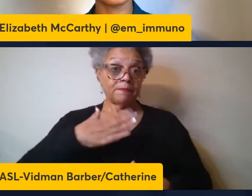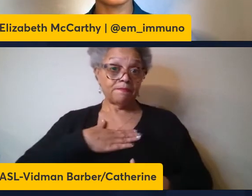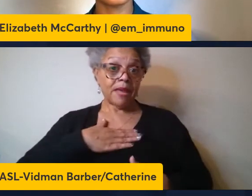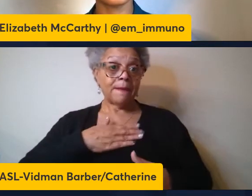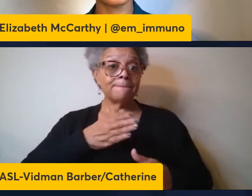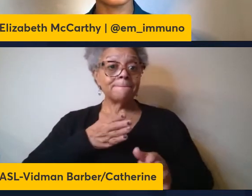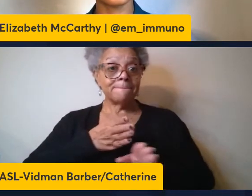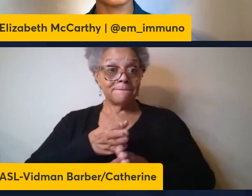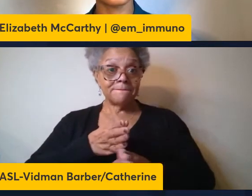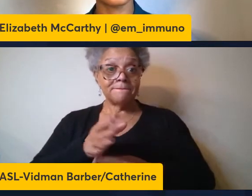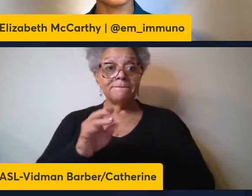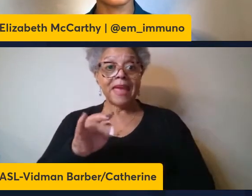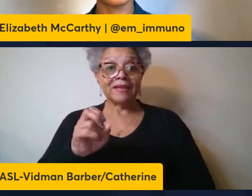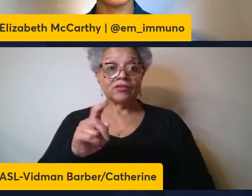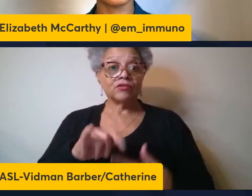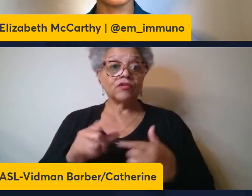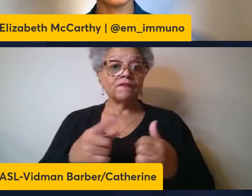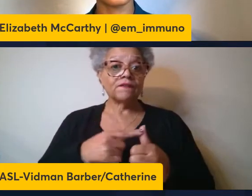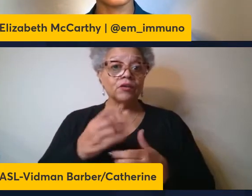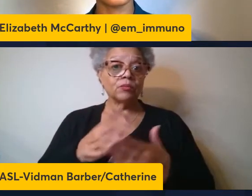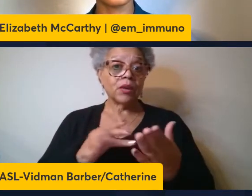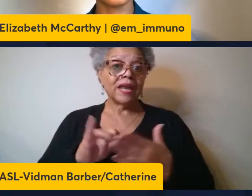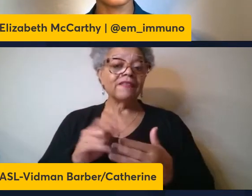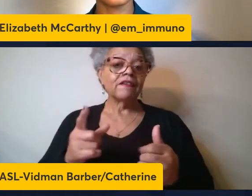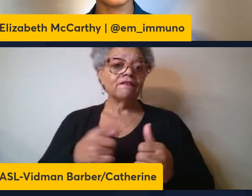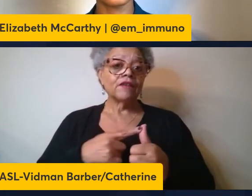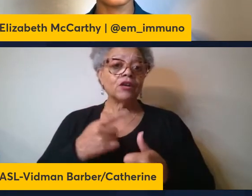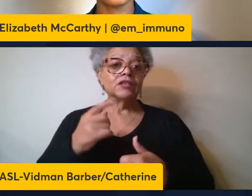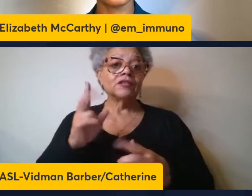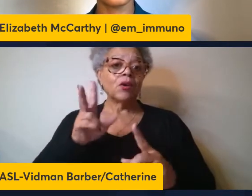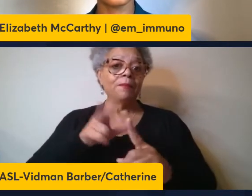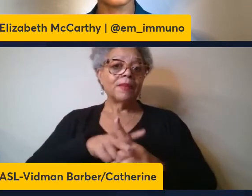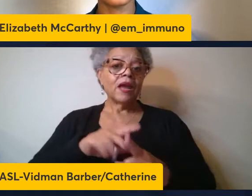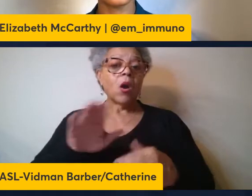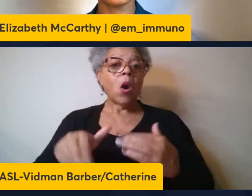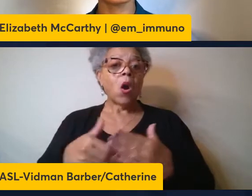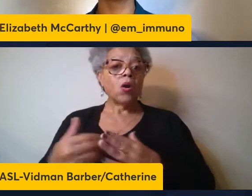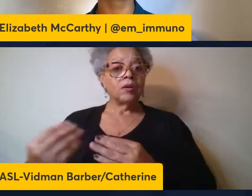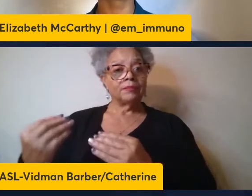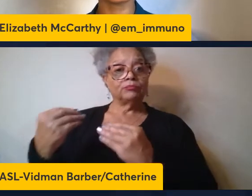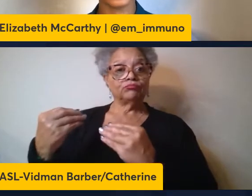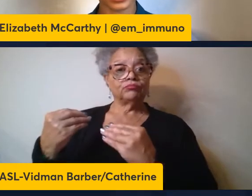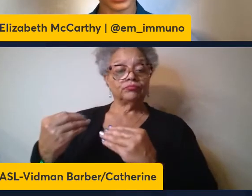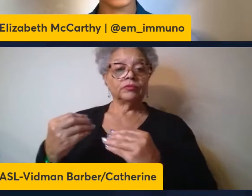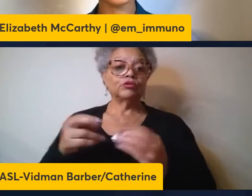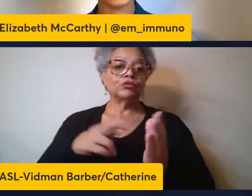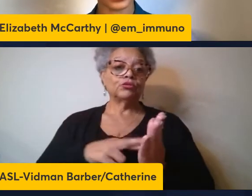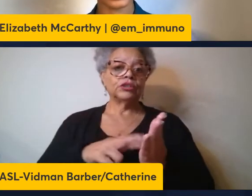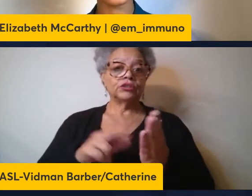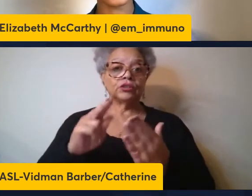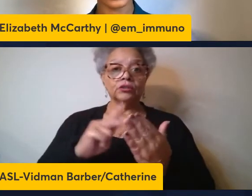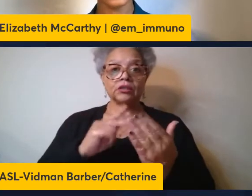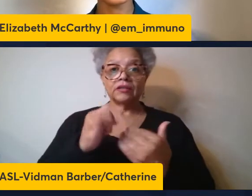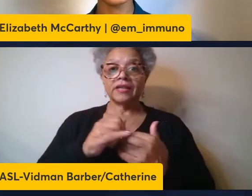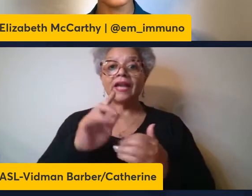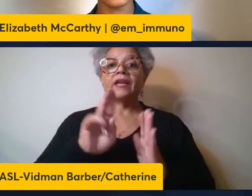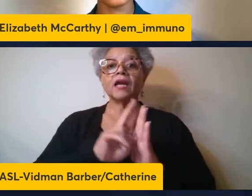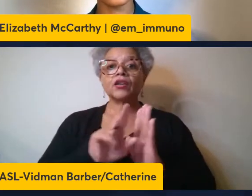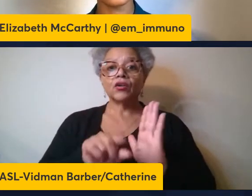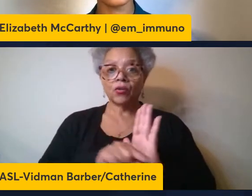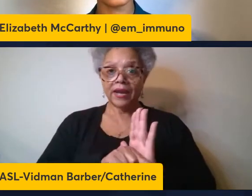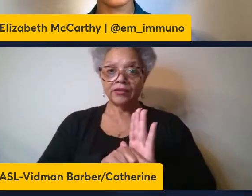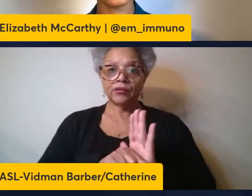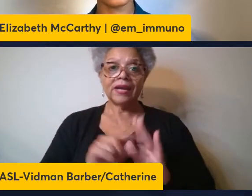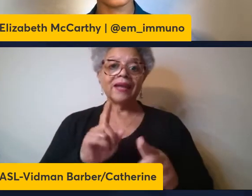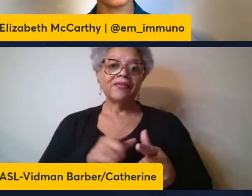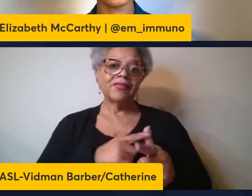project. So it was the first stage at which I had to actually apply all of my taught courses to a research project for my undergraduate master's, where I looked